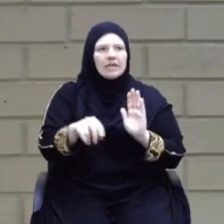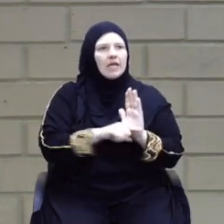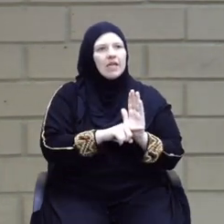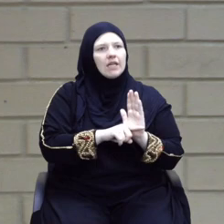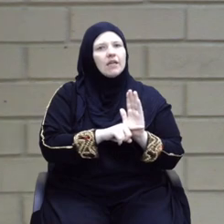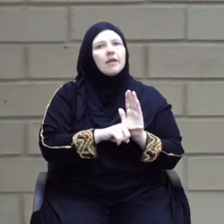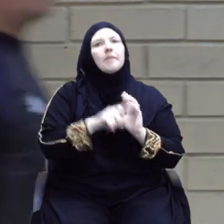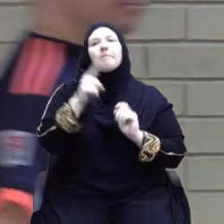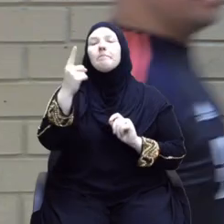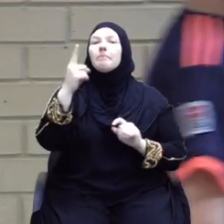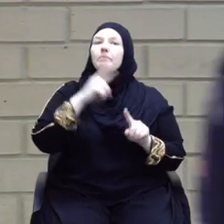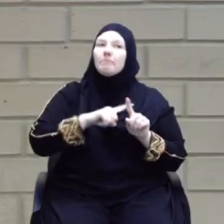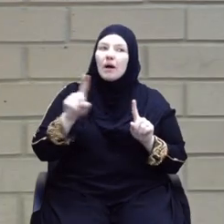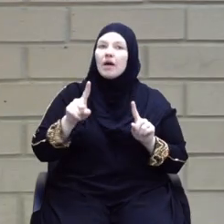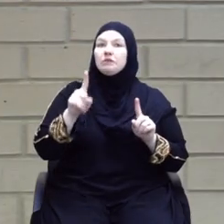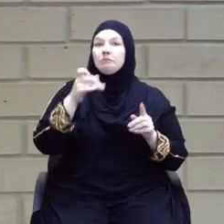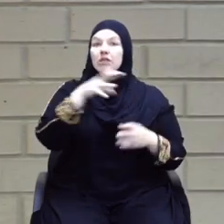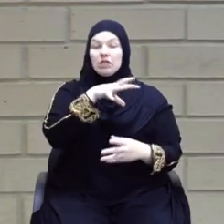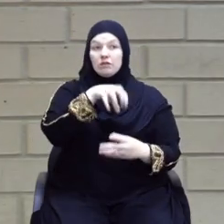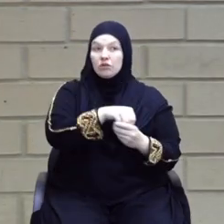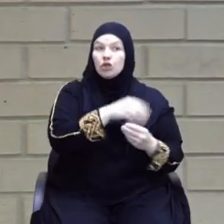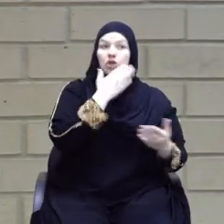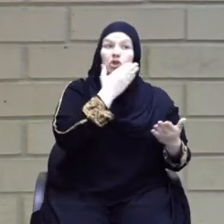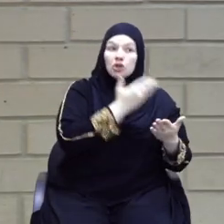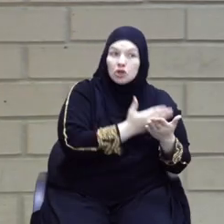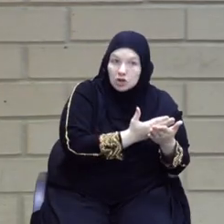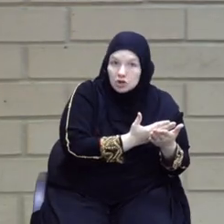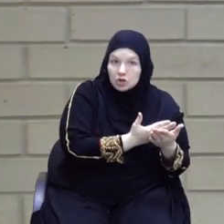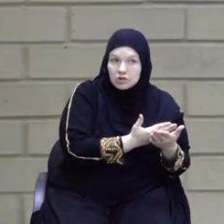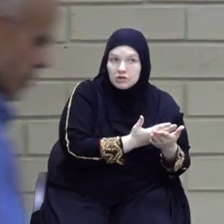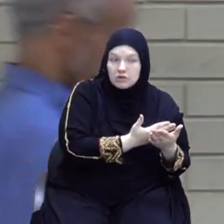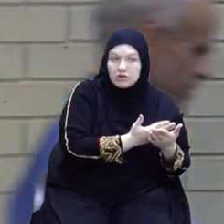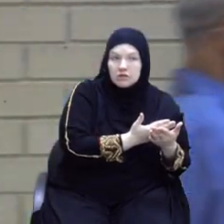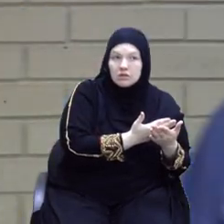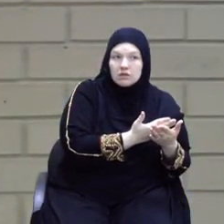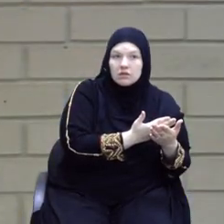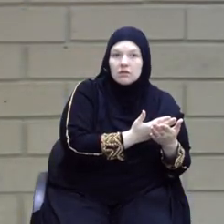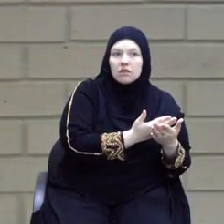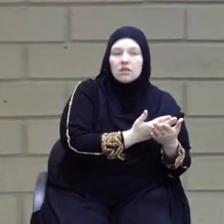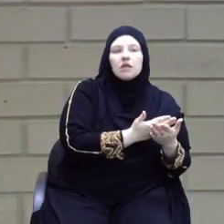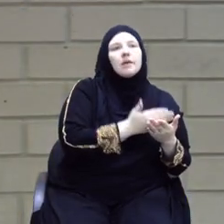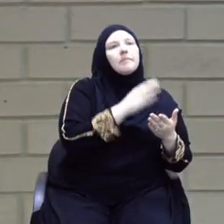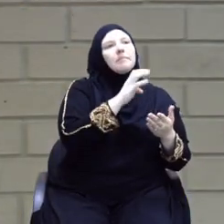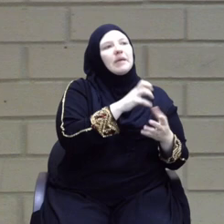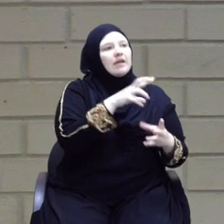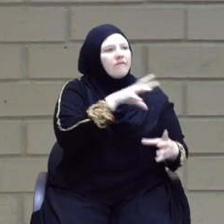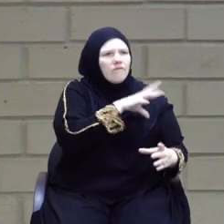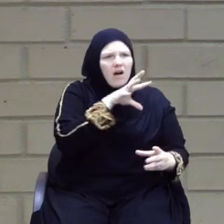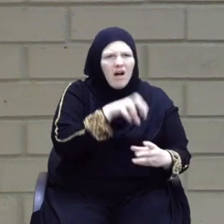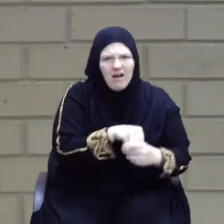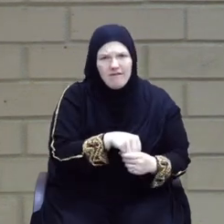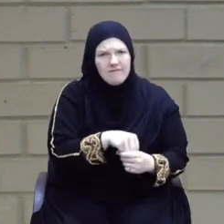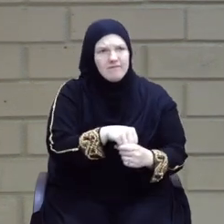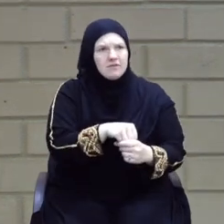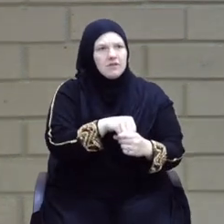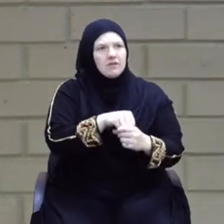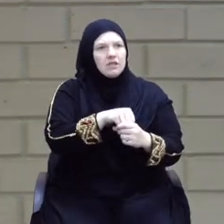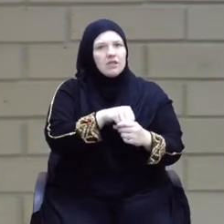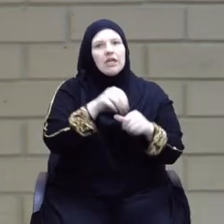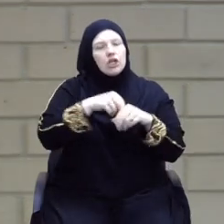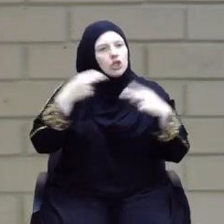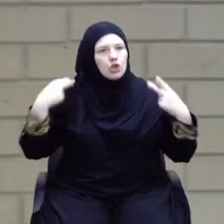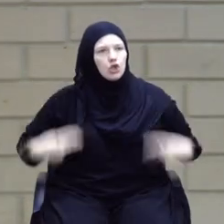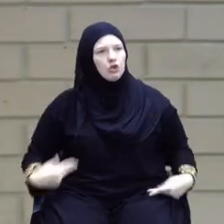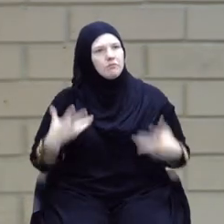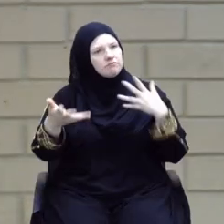in order to be among those who are given the glad tidings, is to be that engaging in human, that